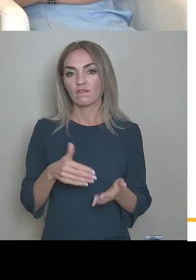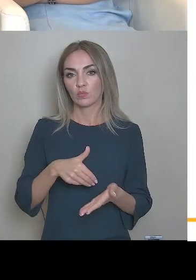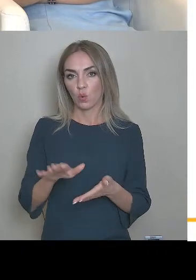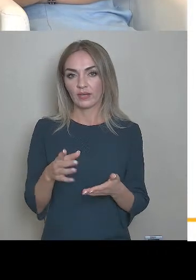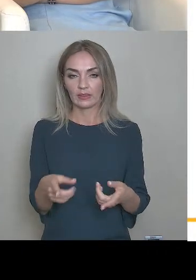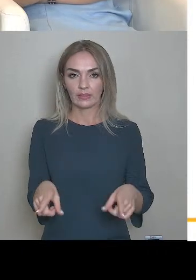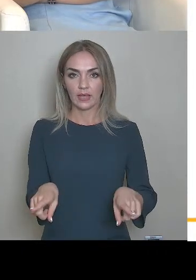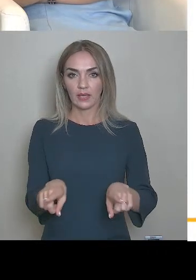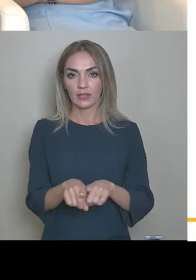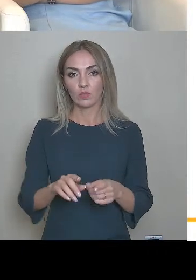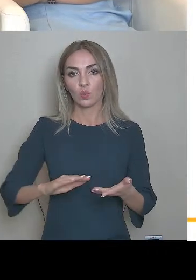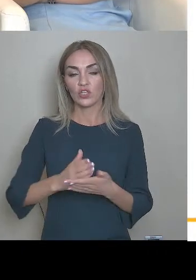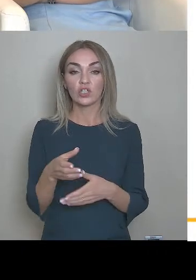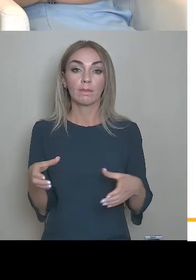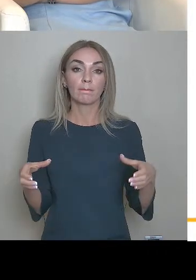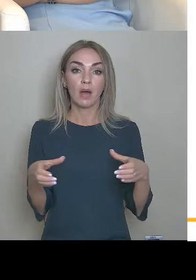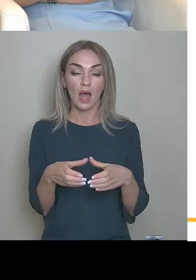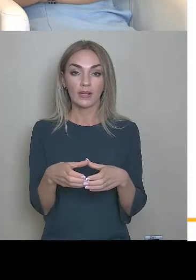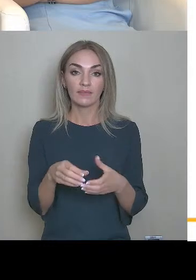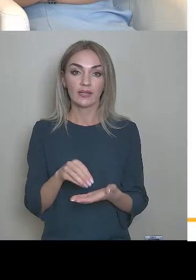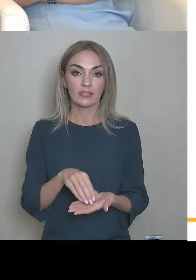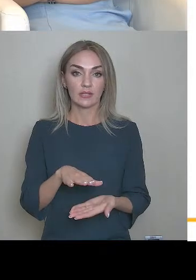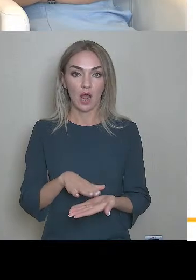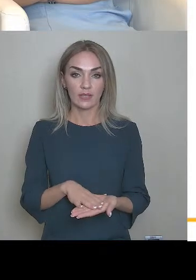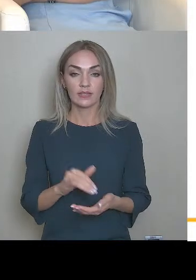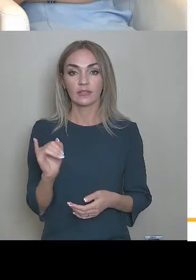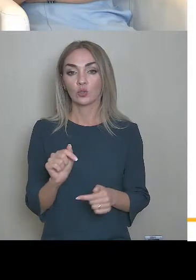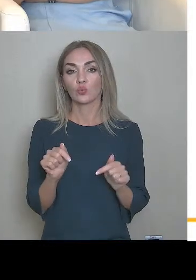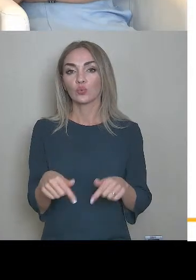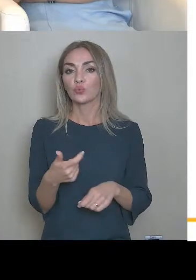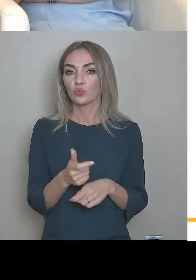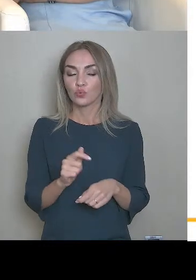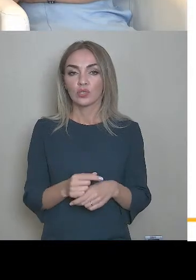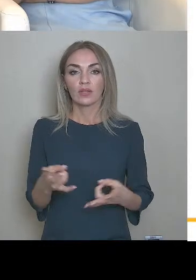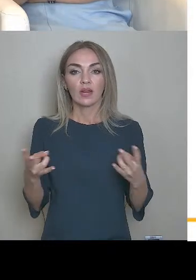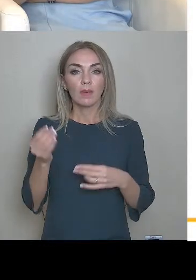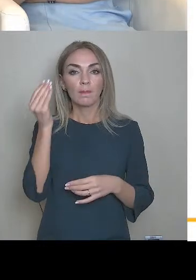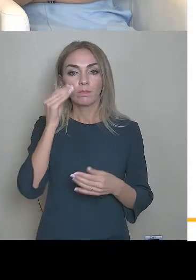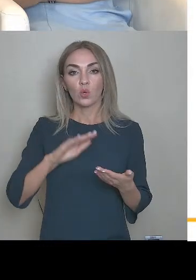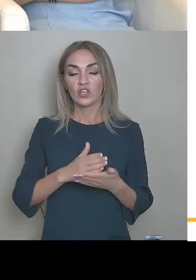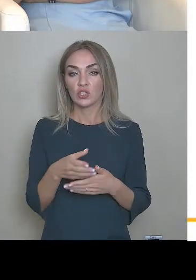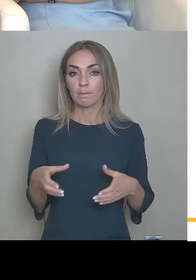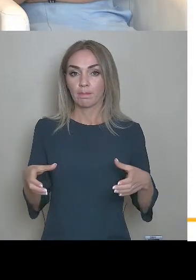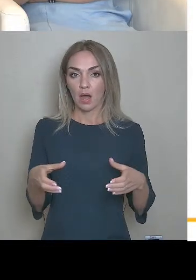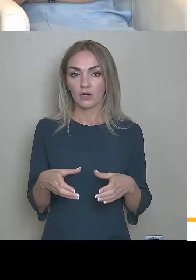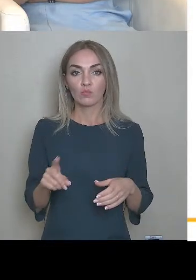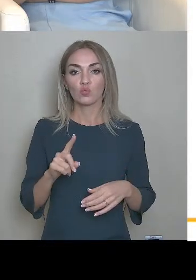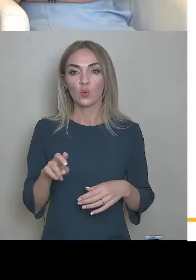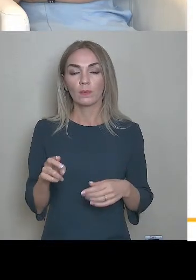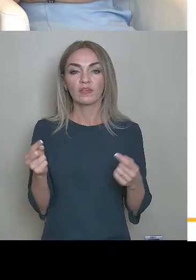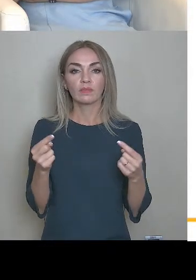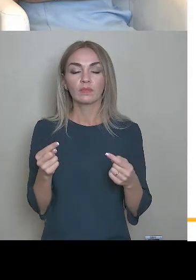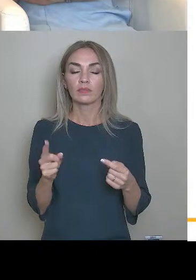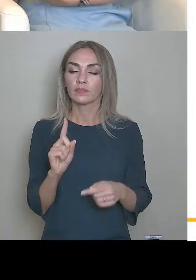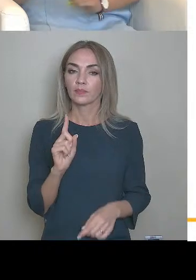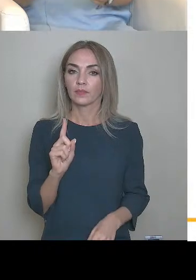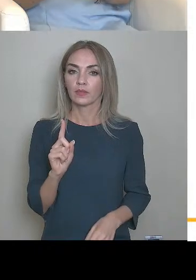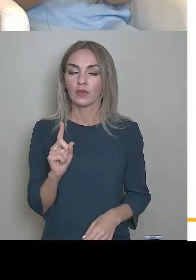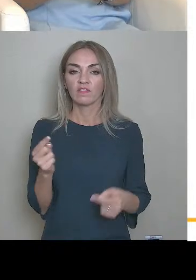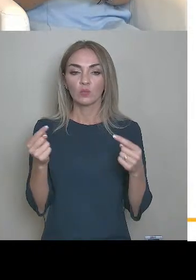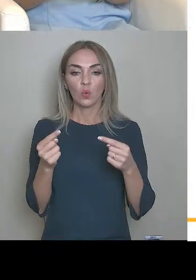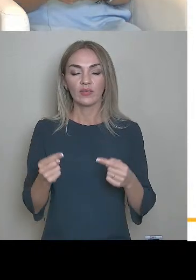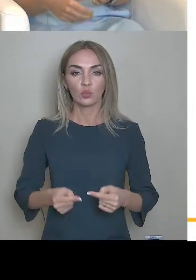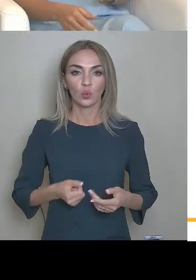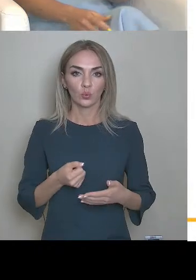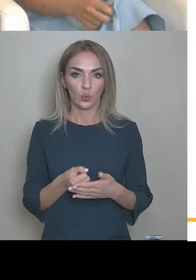ground to refuse the political party to be registered, and political parties should take